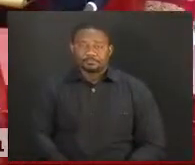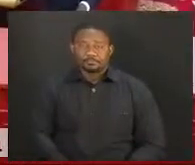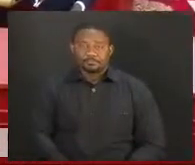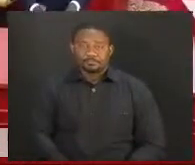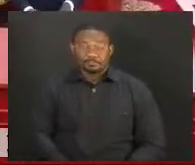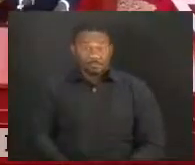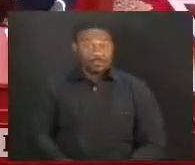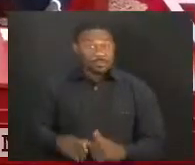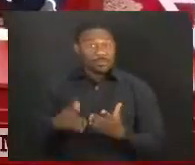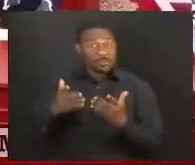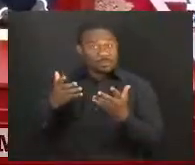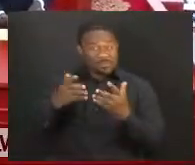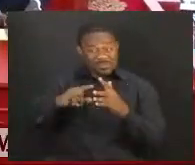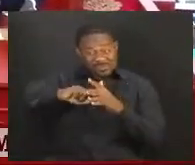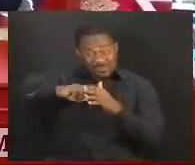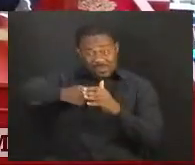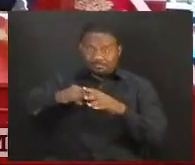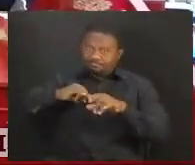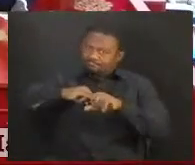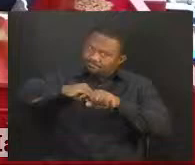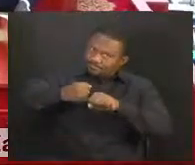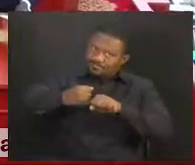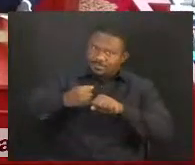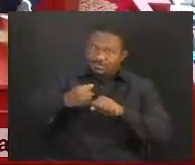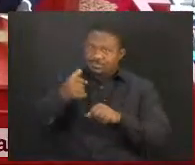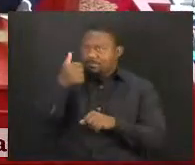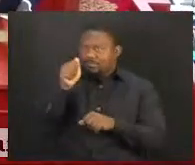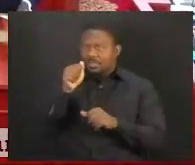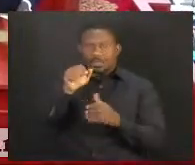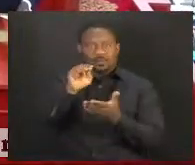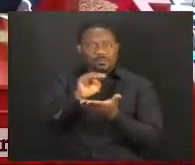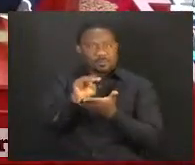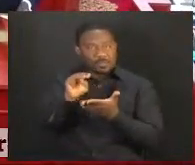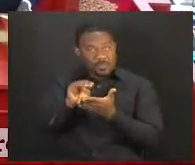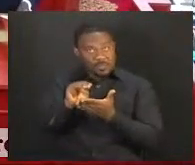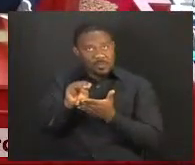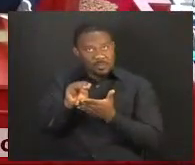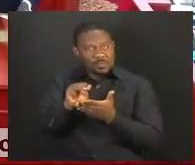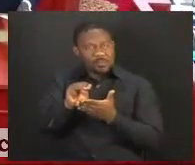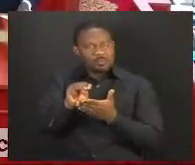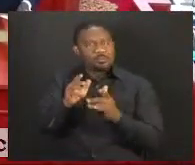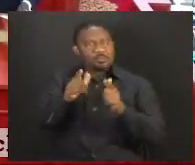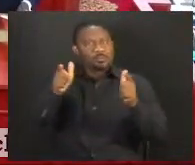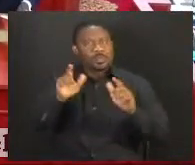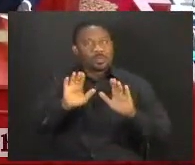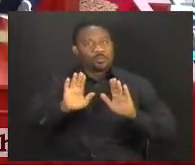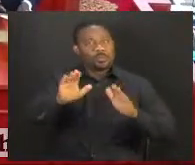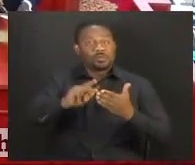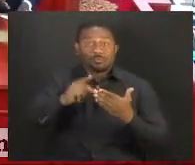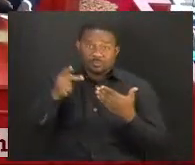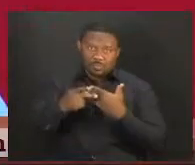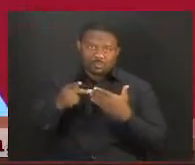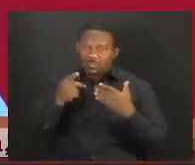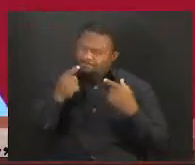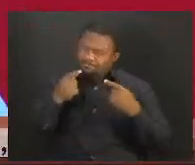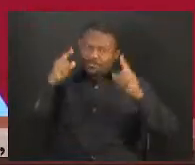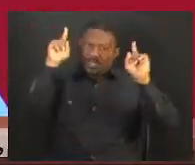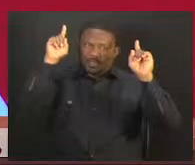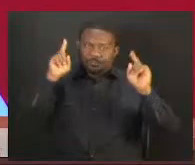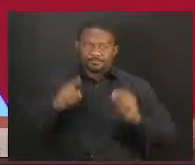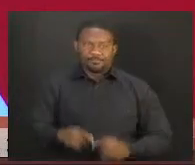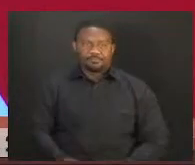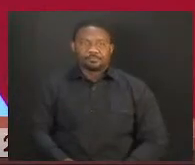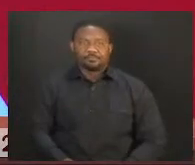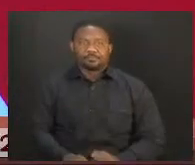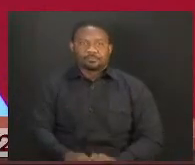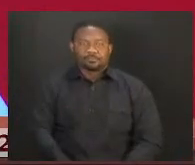to begin the implementation of $10 million Big Push program. Mr. Speaker, we have delivered. Mr.